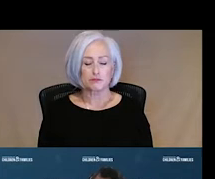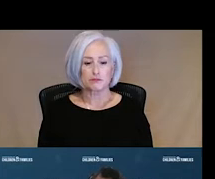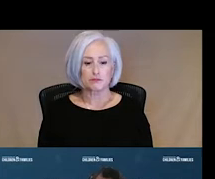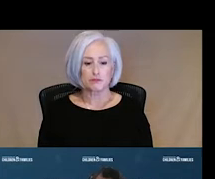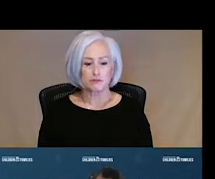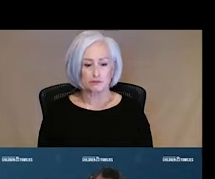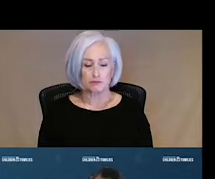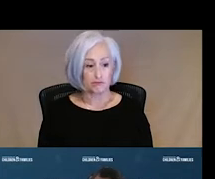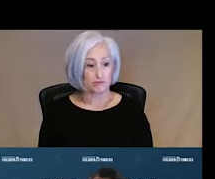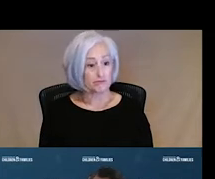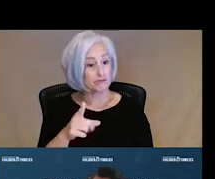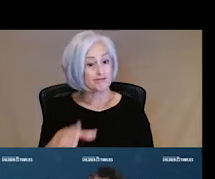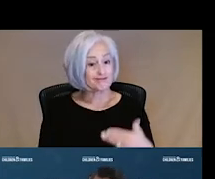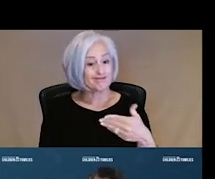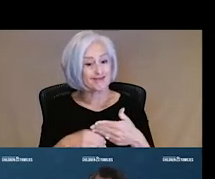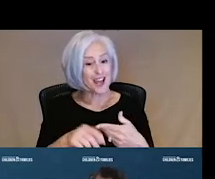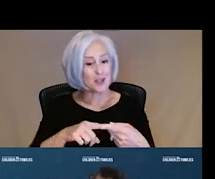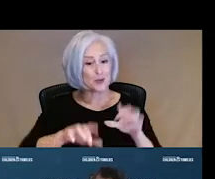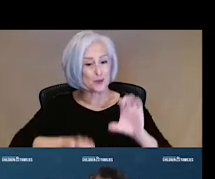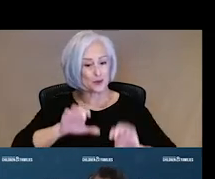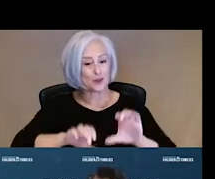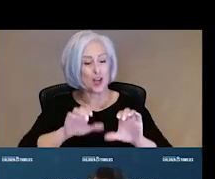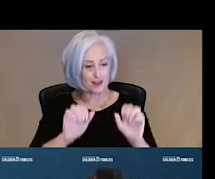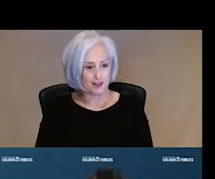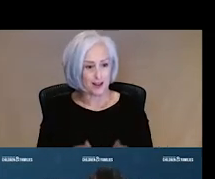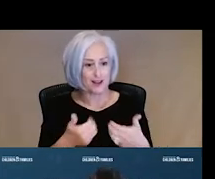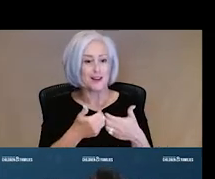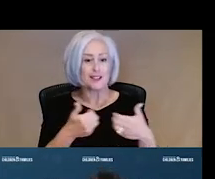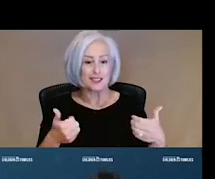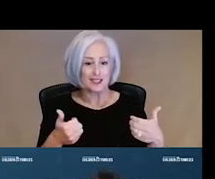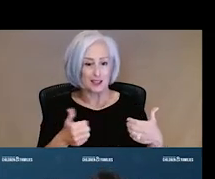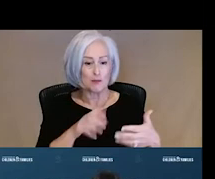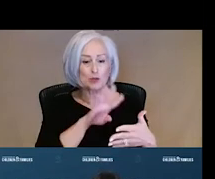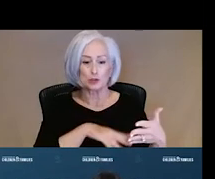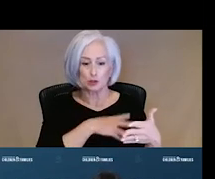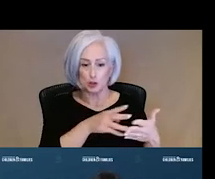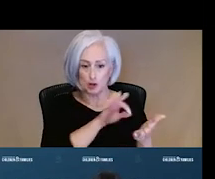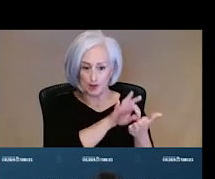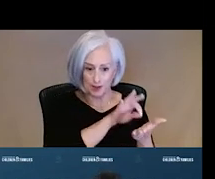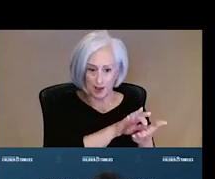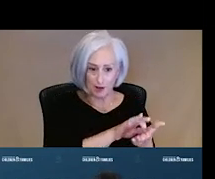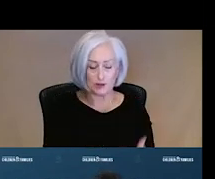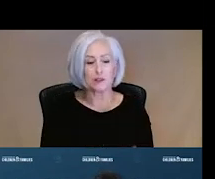You can add your thoughts into the chat. Separate chart of accounts, have separate funds for each grant.